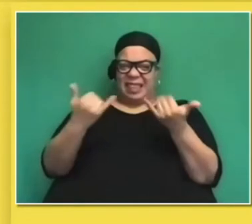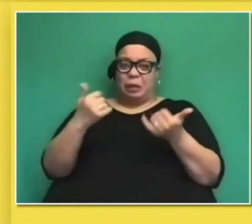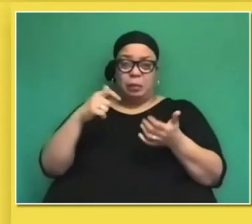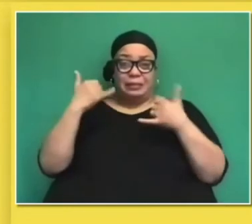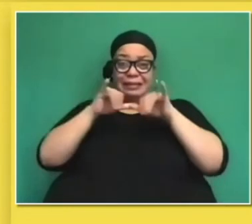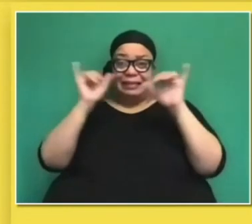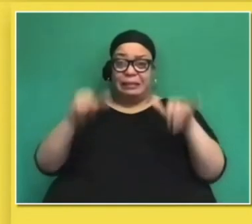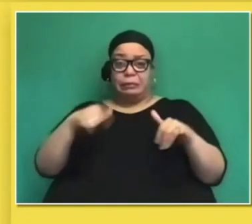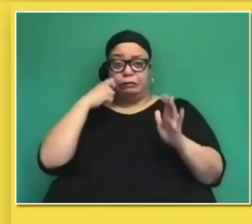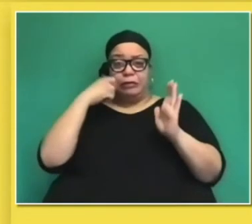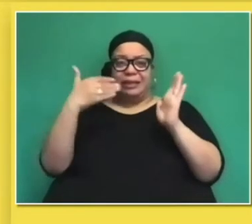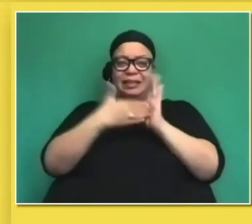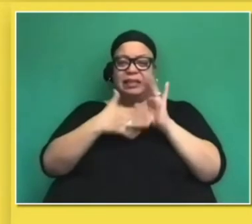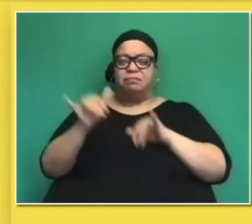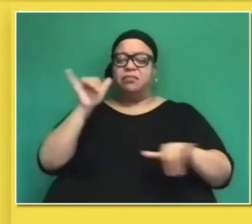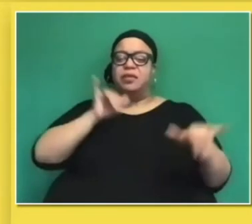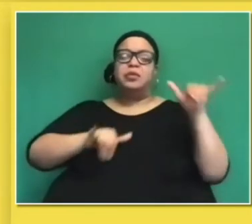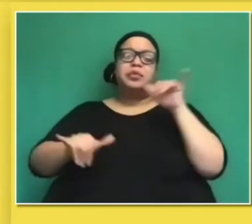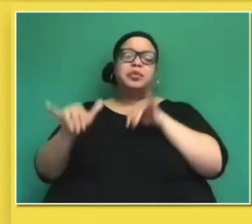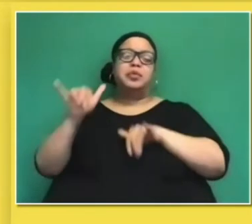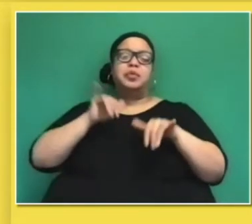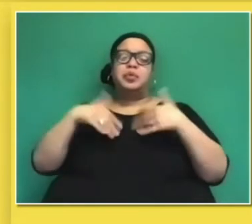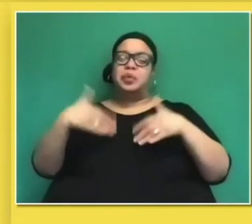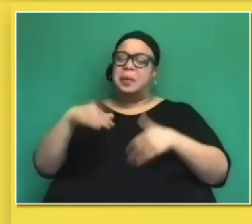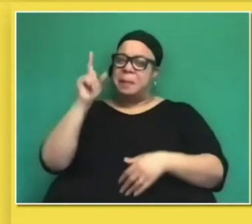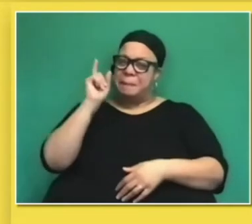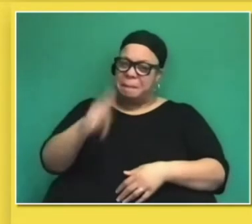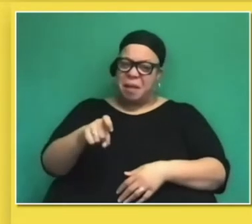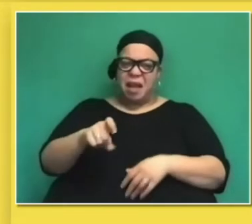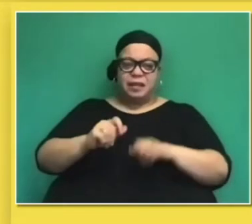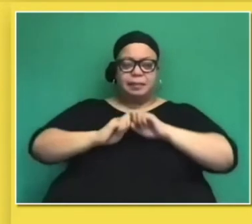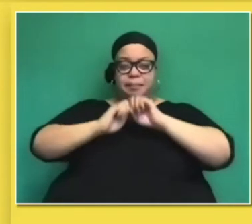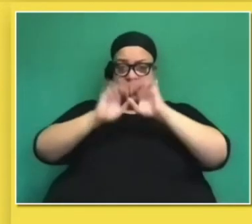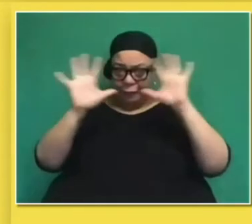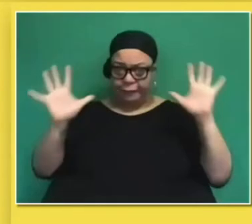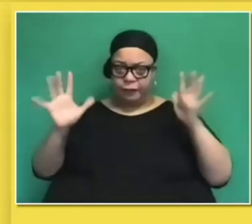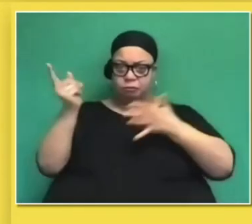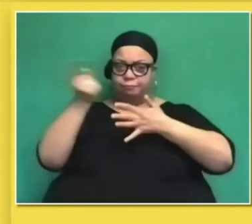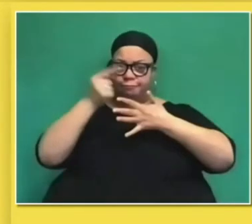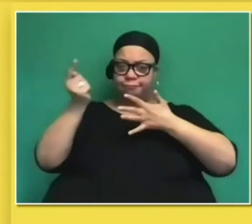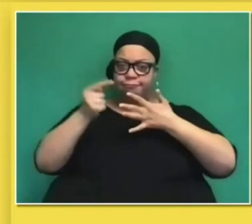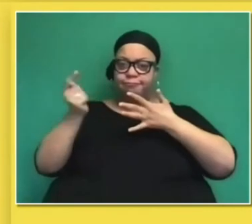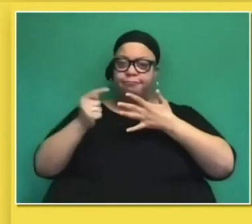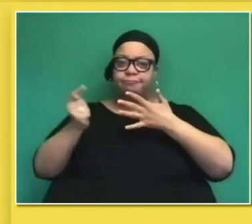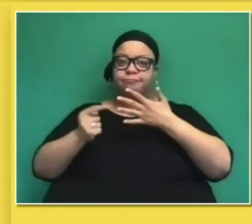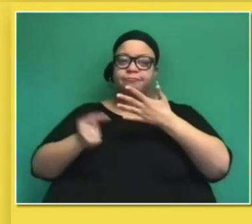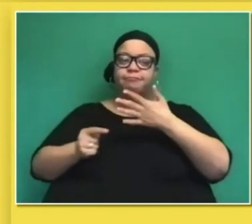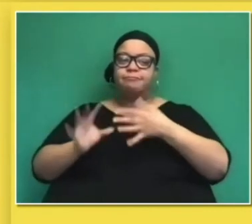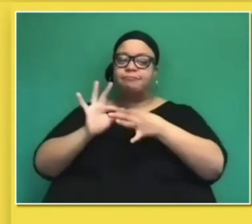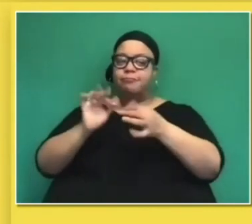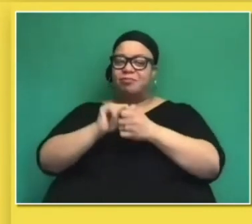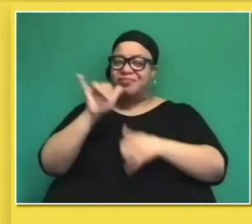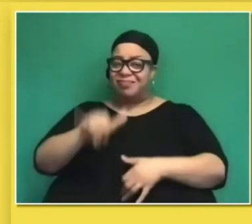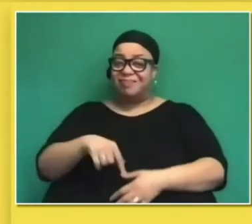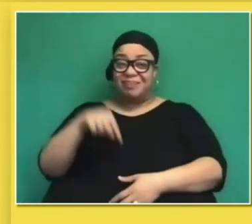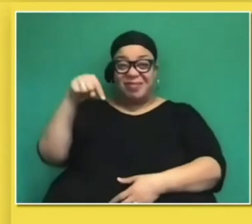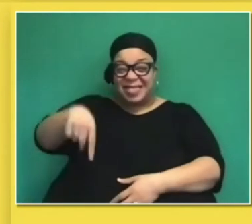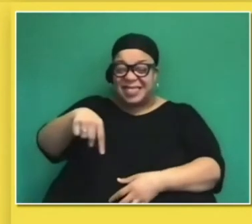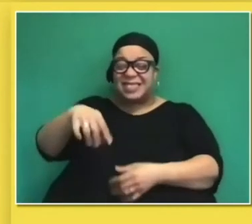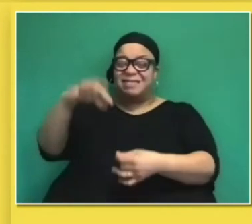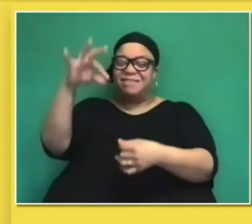No. Be clear about this. And what did we do in this election? We didn't just sit back. We